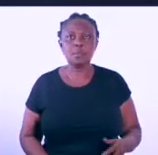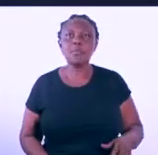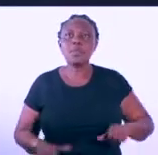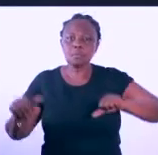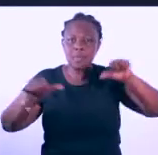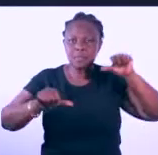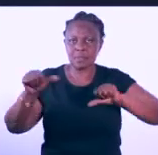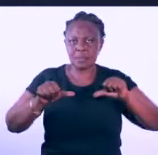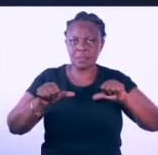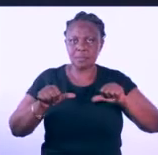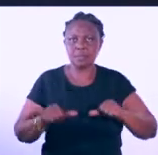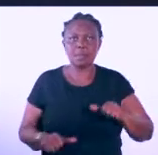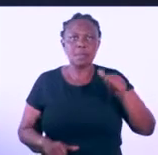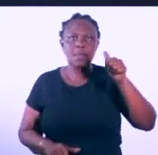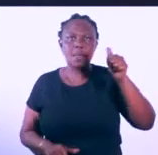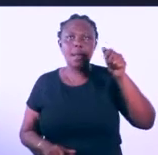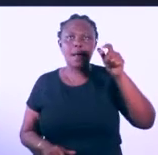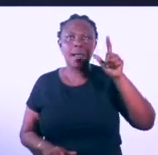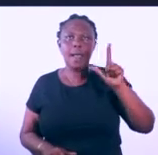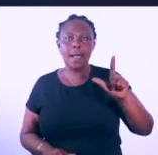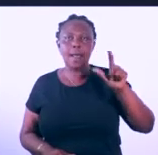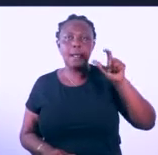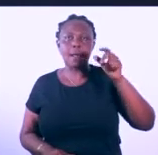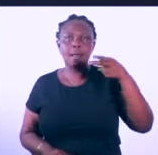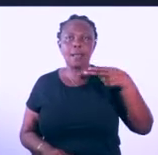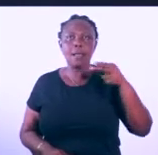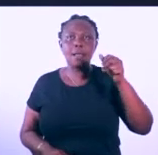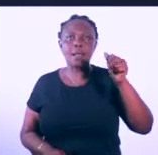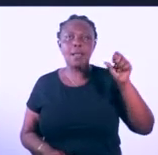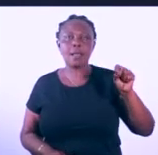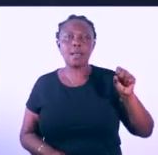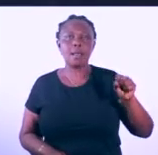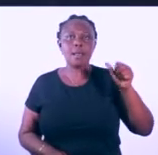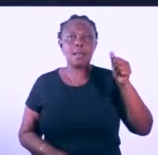assessed Al-Hassan, Sebila 2,